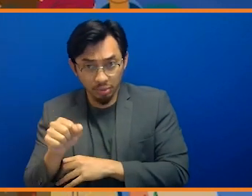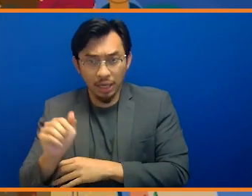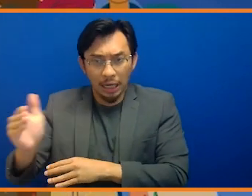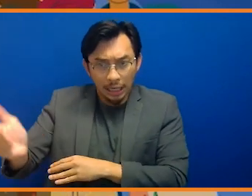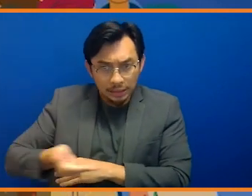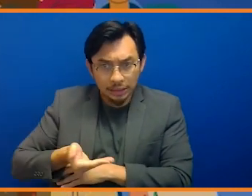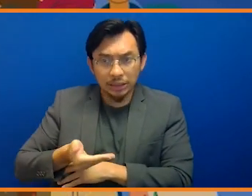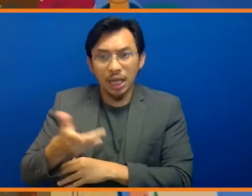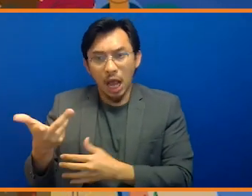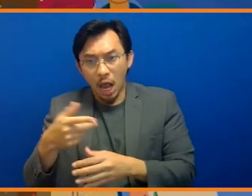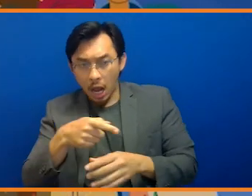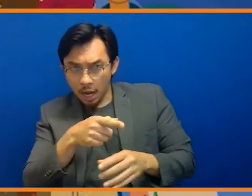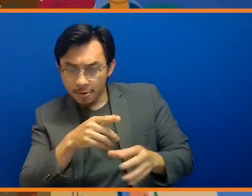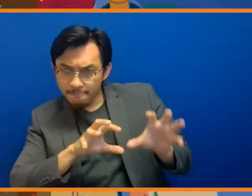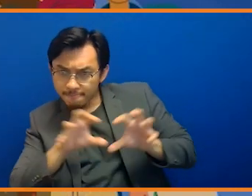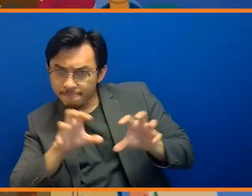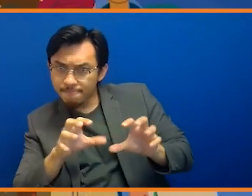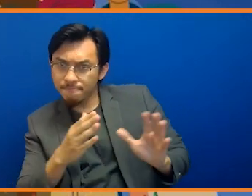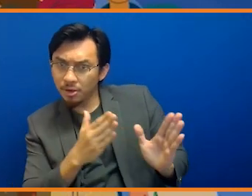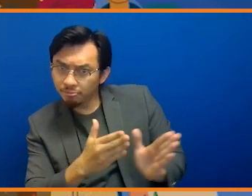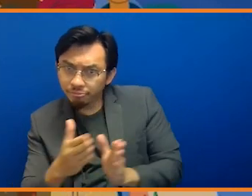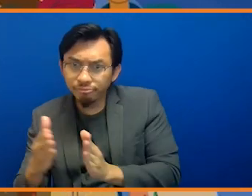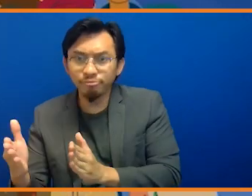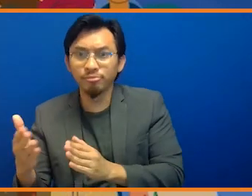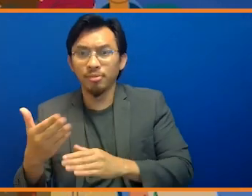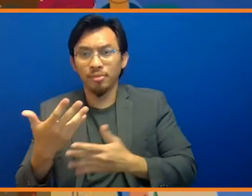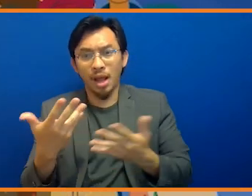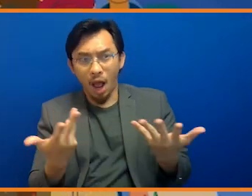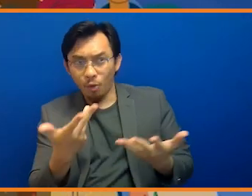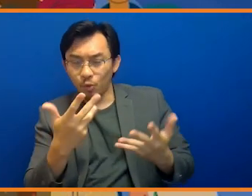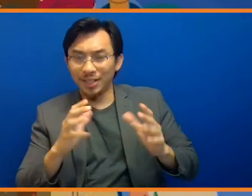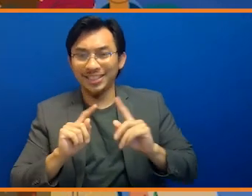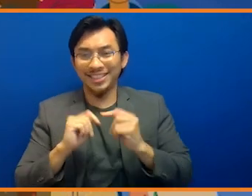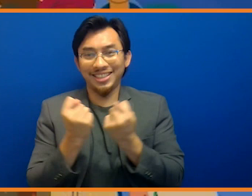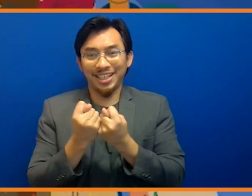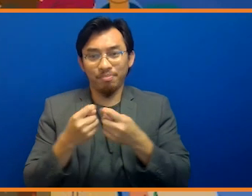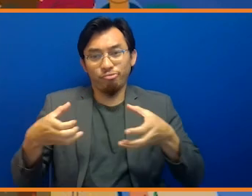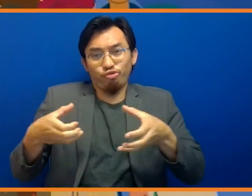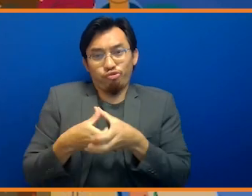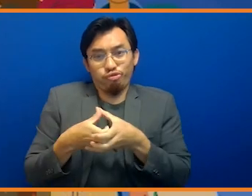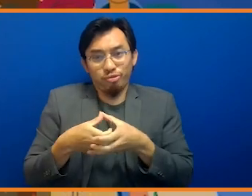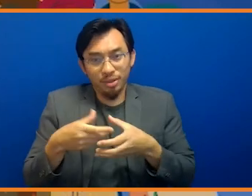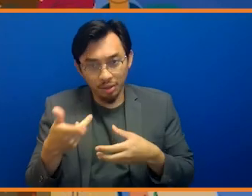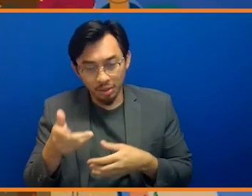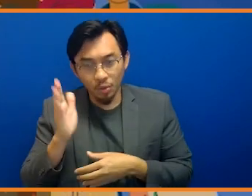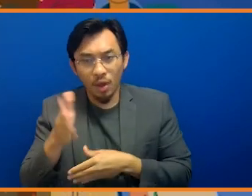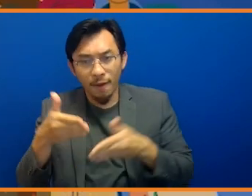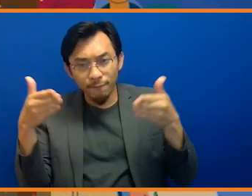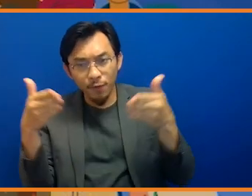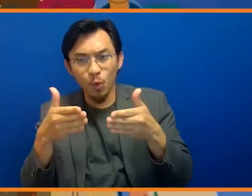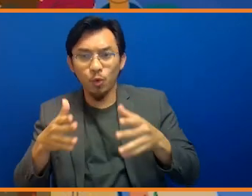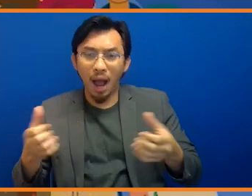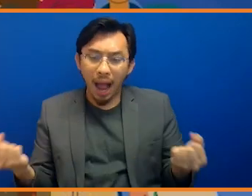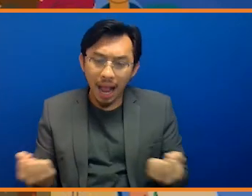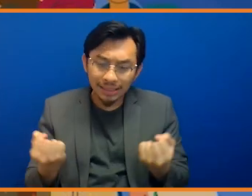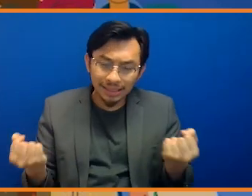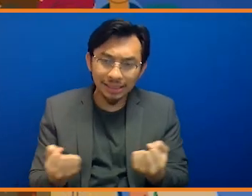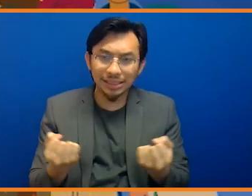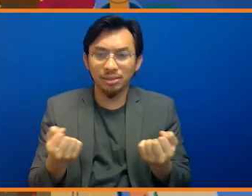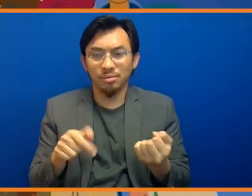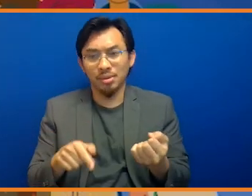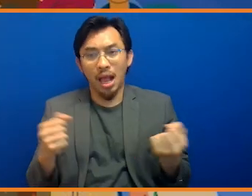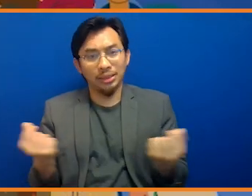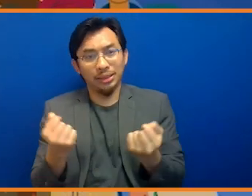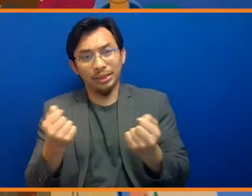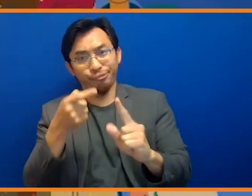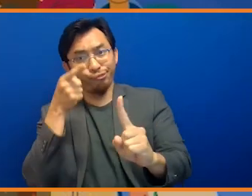they have designated sector or designated team that they will focus their